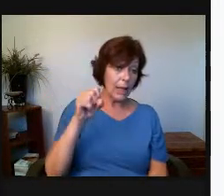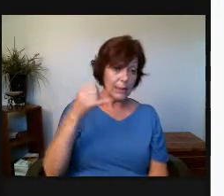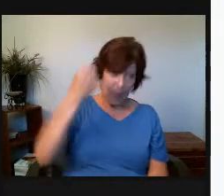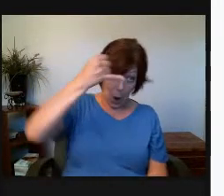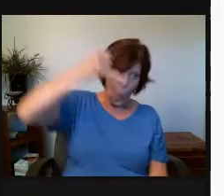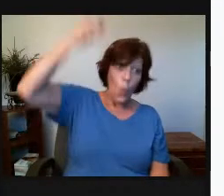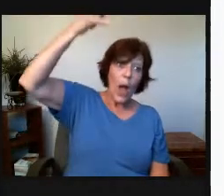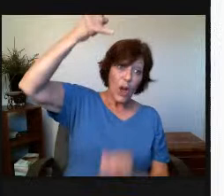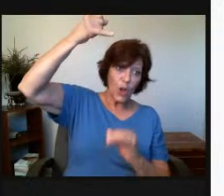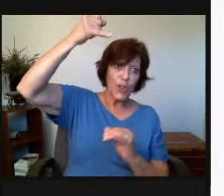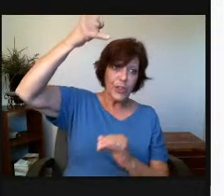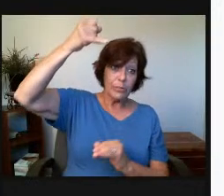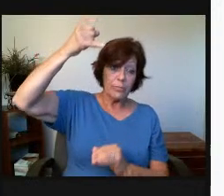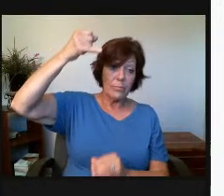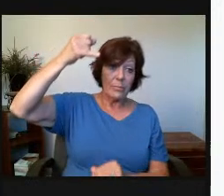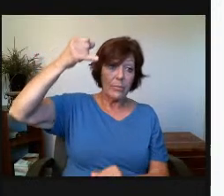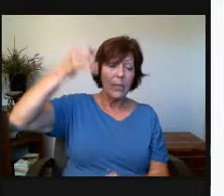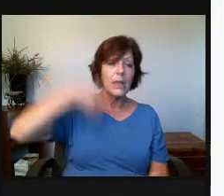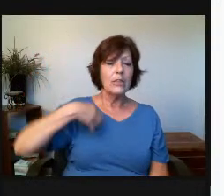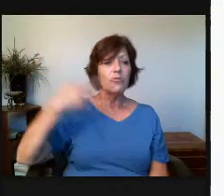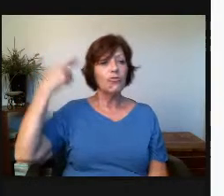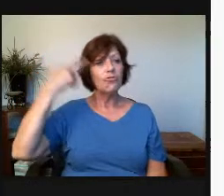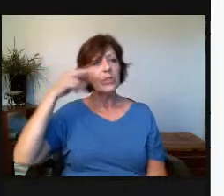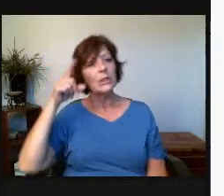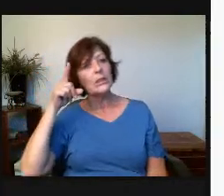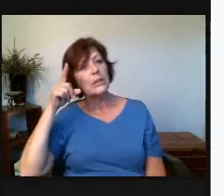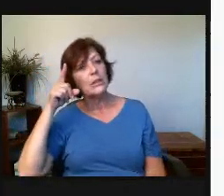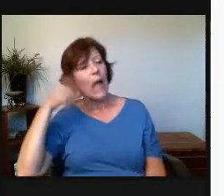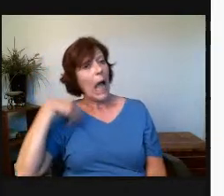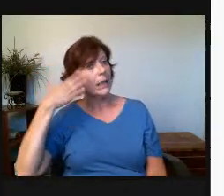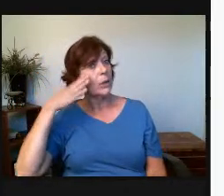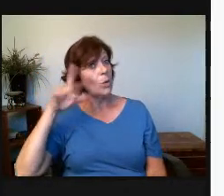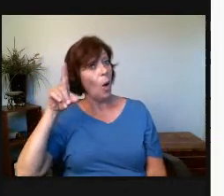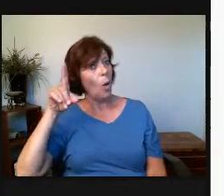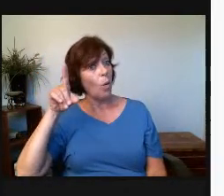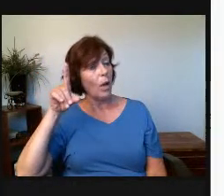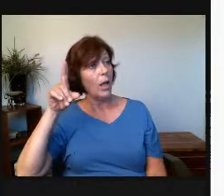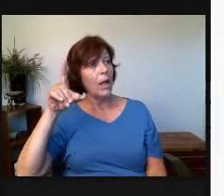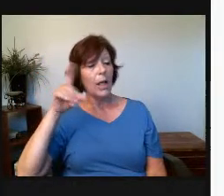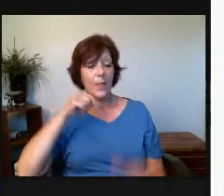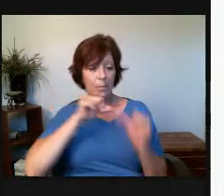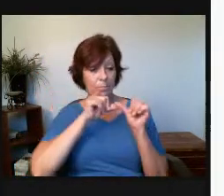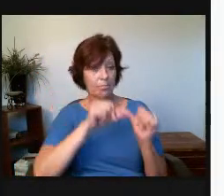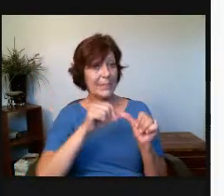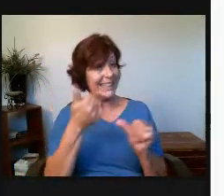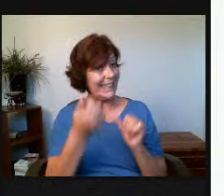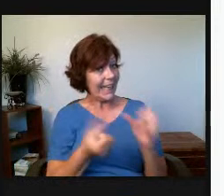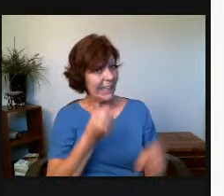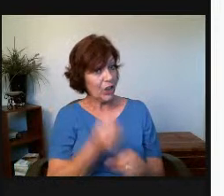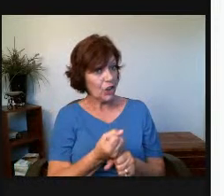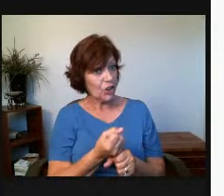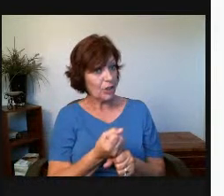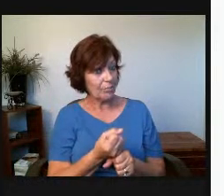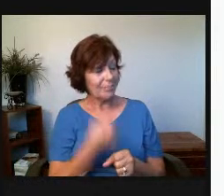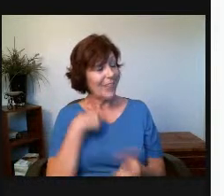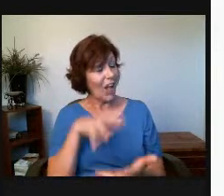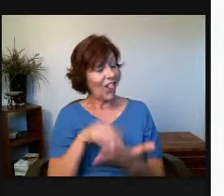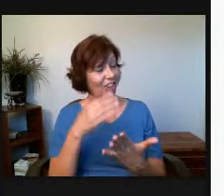smoke detector, and soon realized, because I didn't know that they only had a life of 10 years, I learned a quick